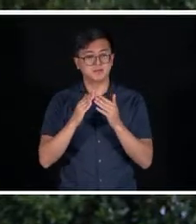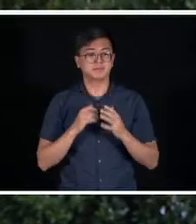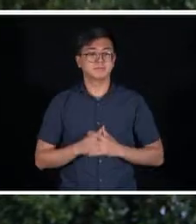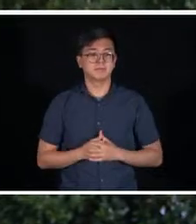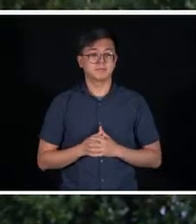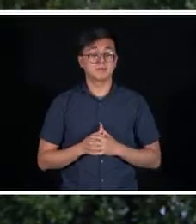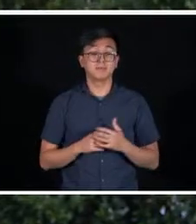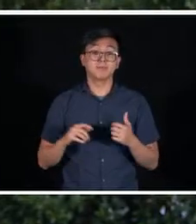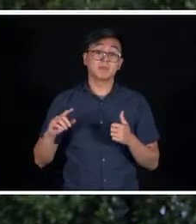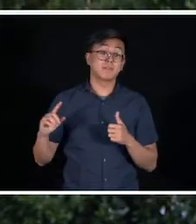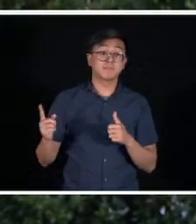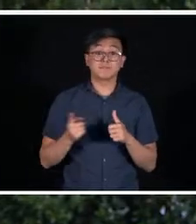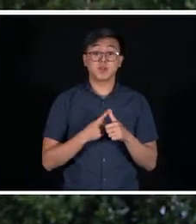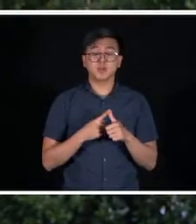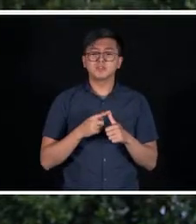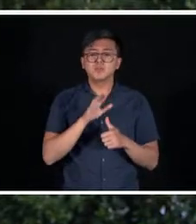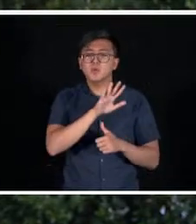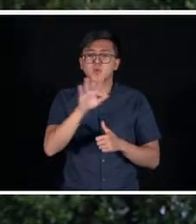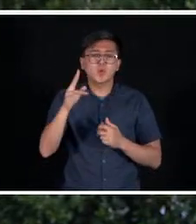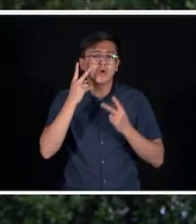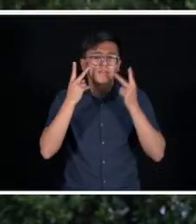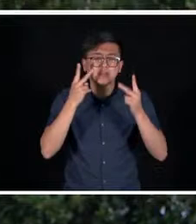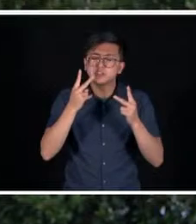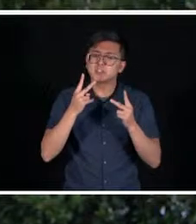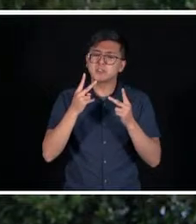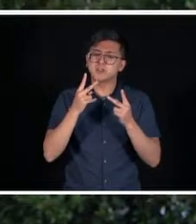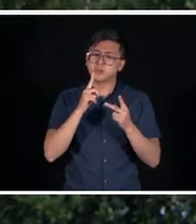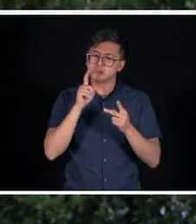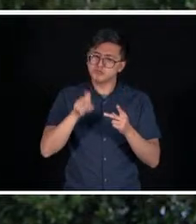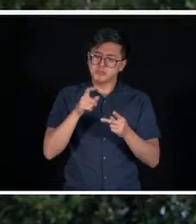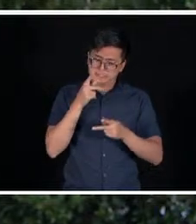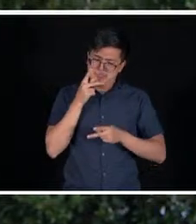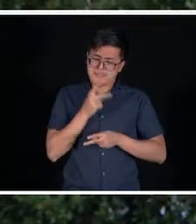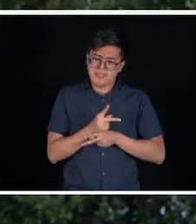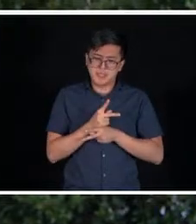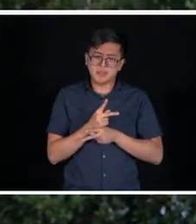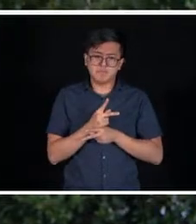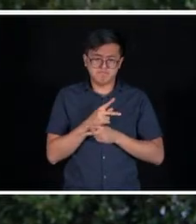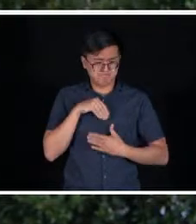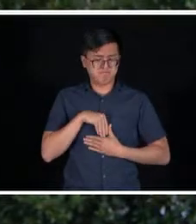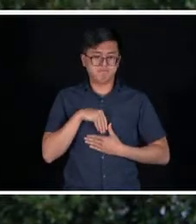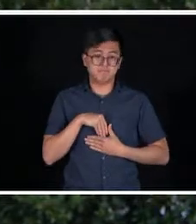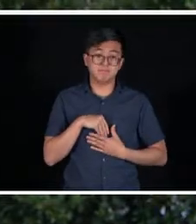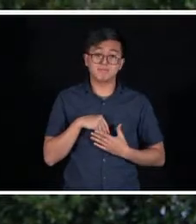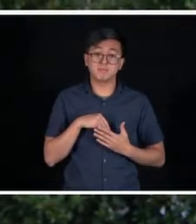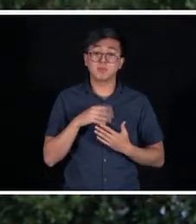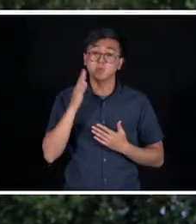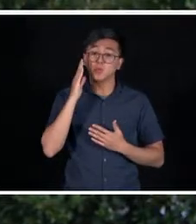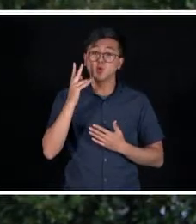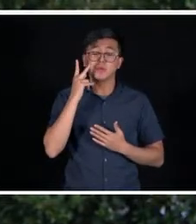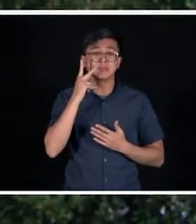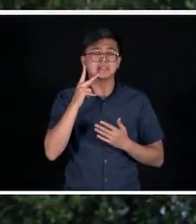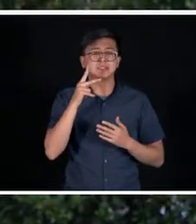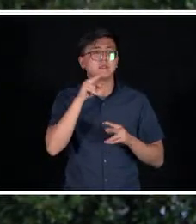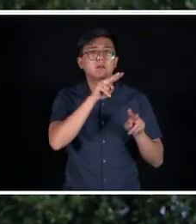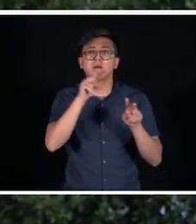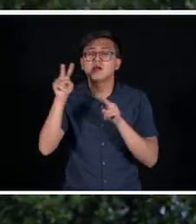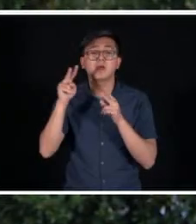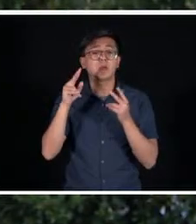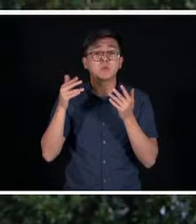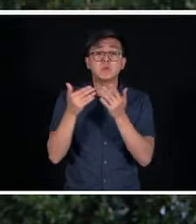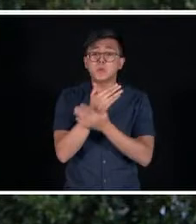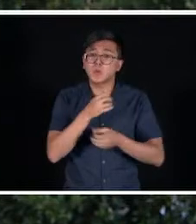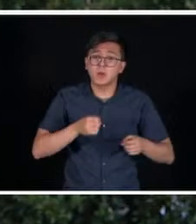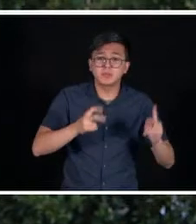Firstly, hold on to your vision. You're about to step in a world filled with new opportunities, challenges, and